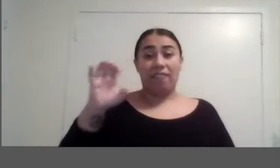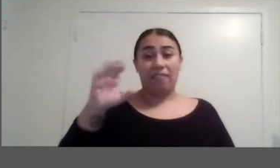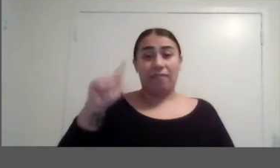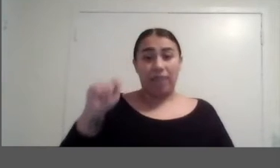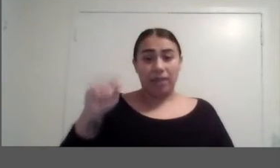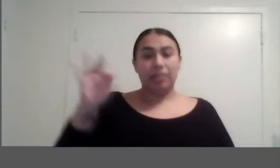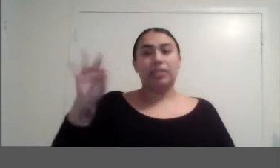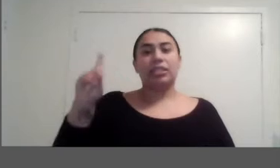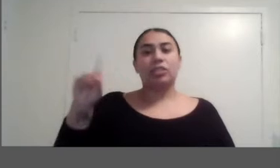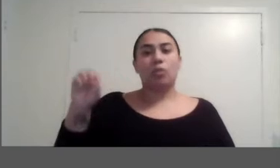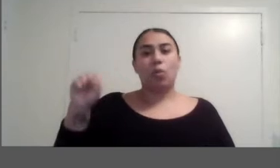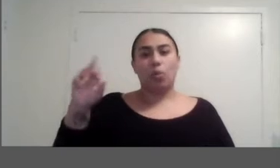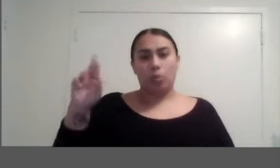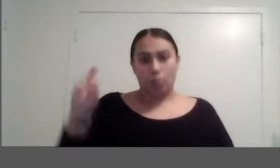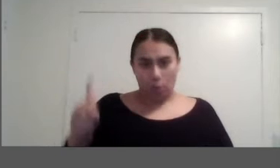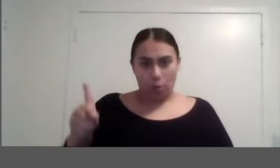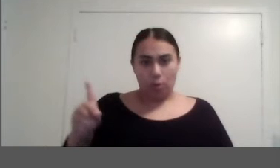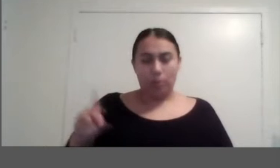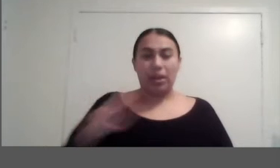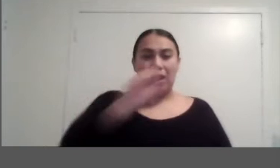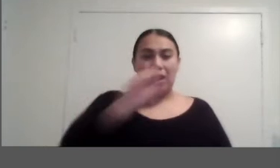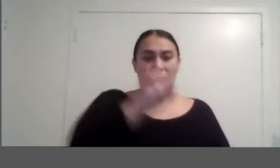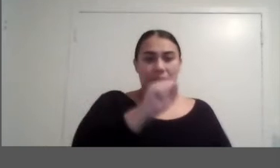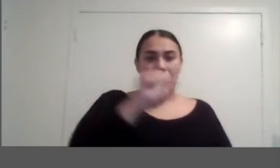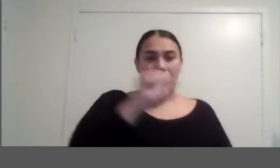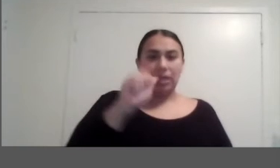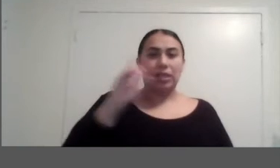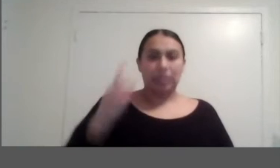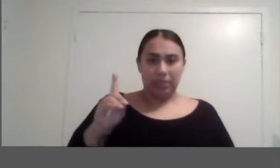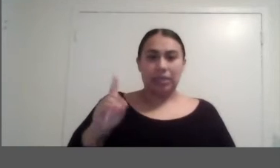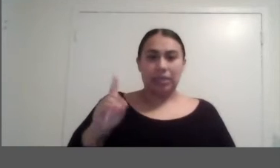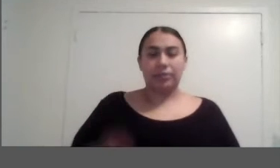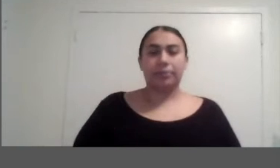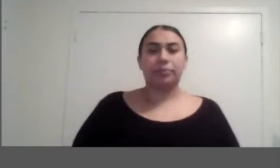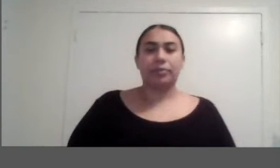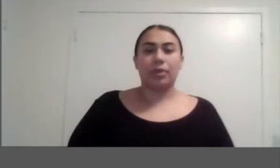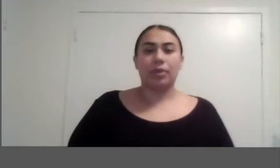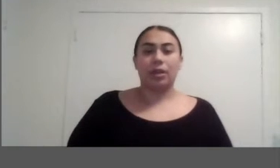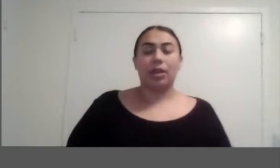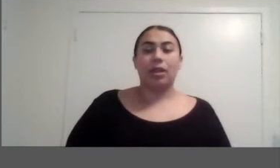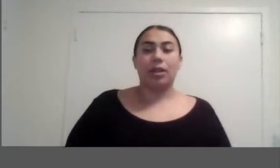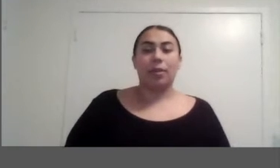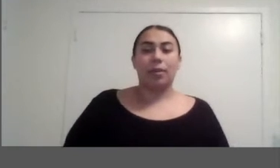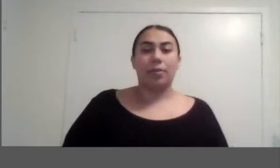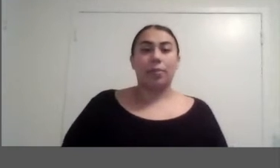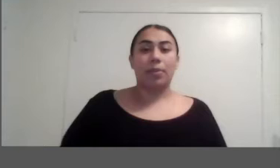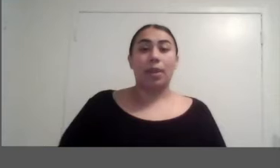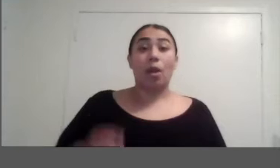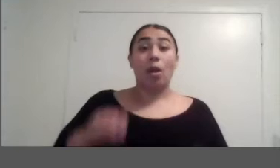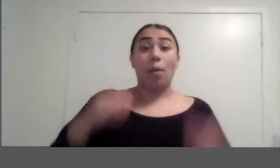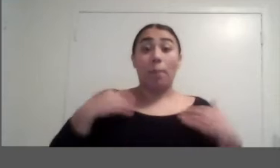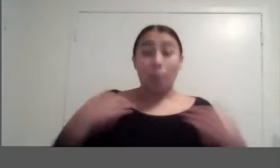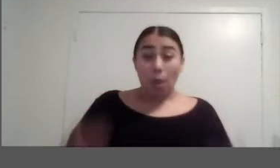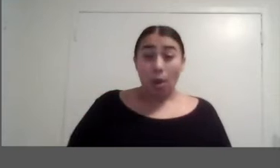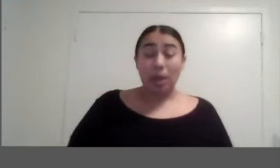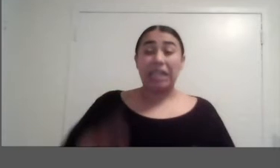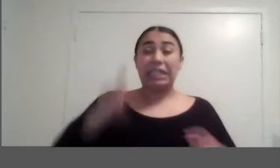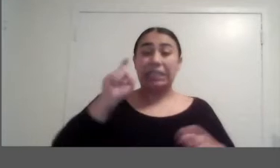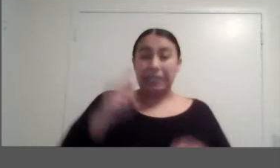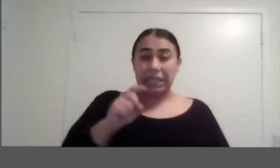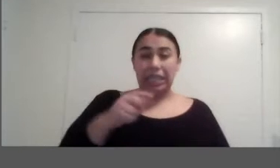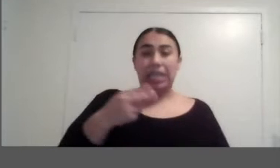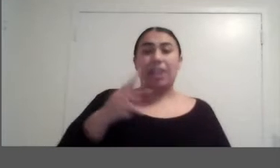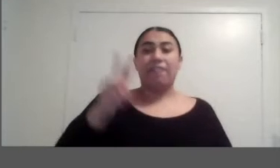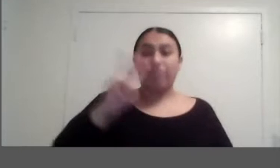sleep, appetite, energy, and other aspects of life. Mood is also affected by innate factors within ourselves, such